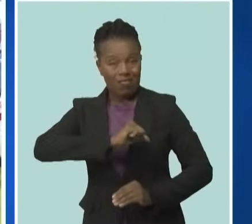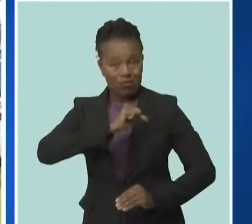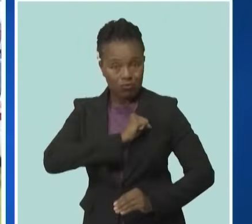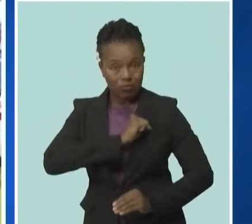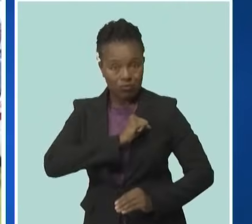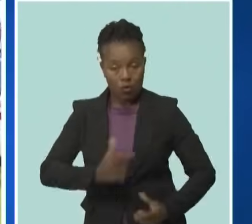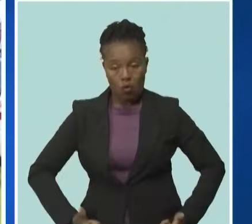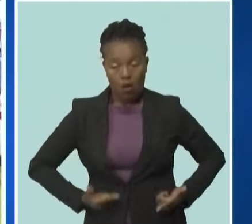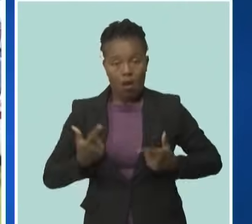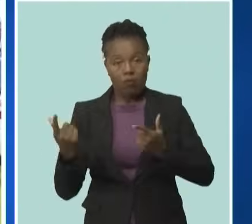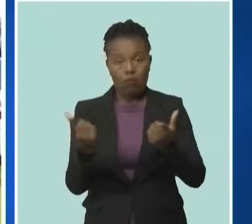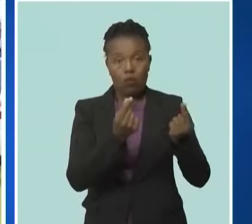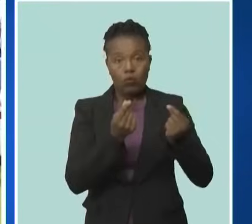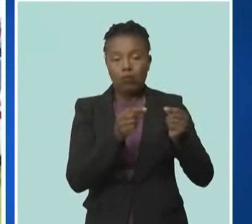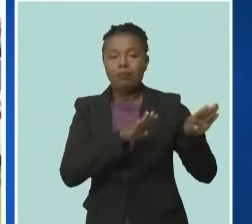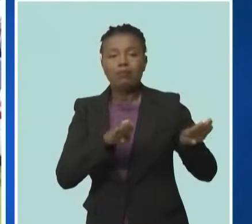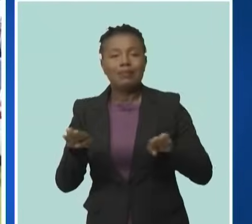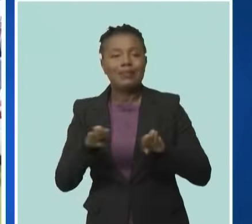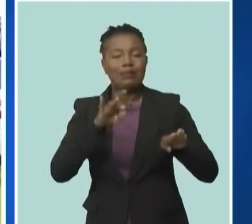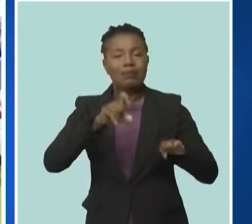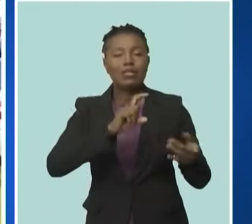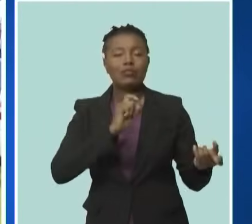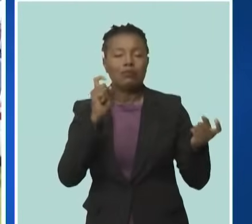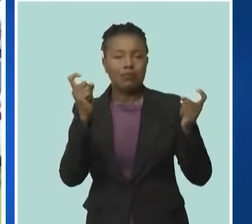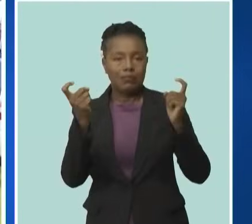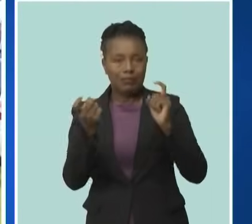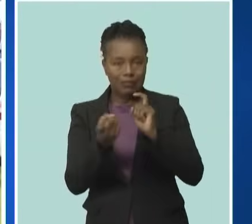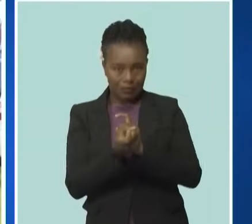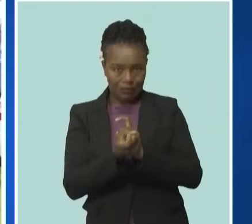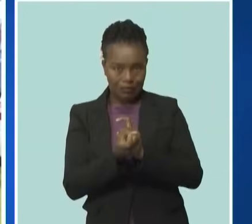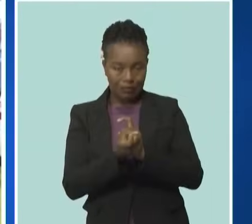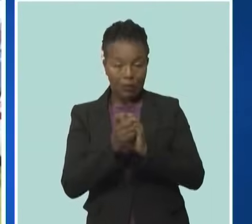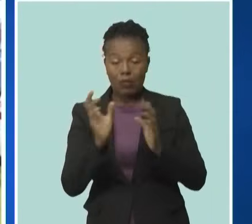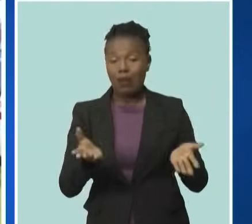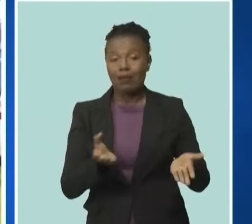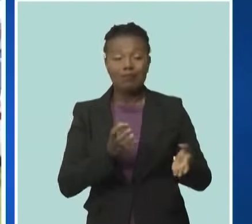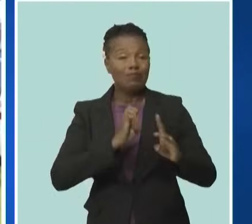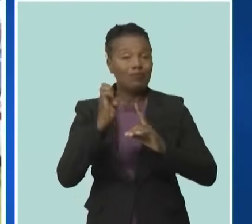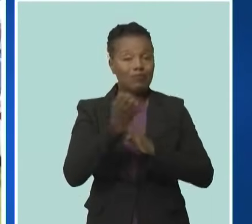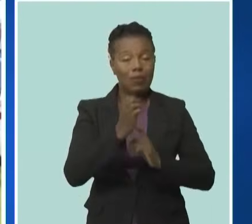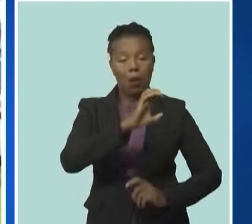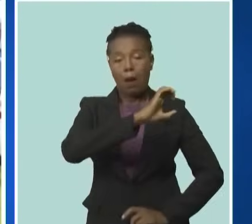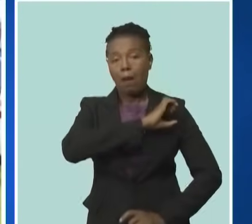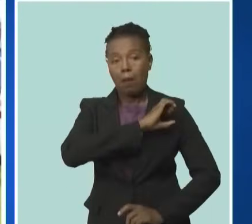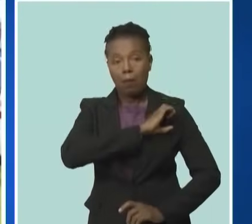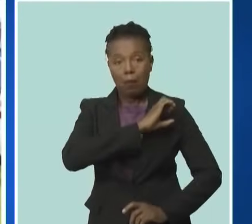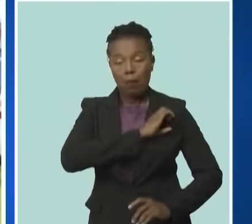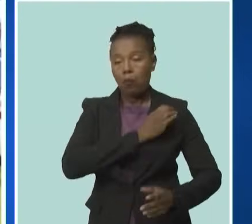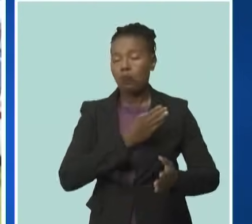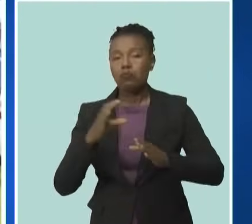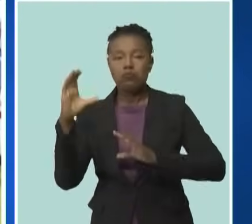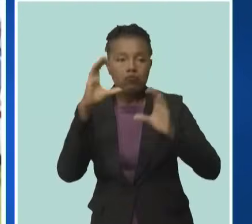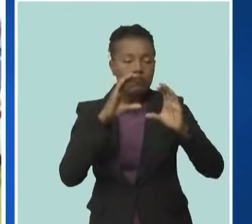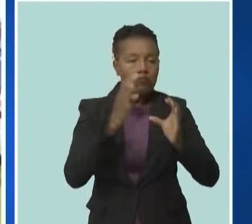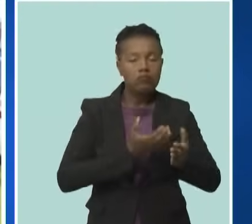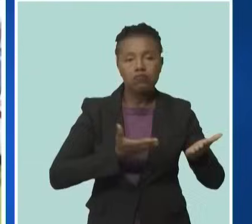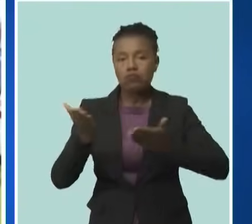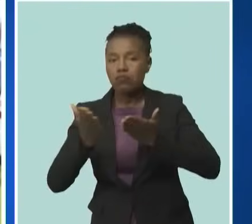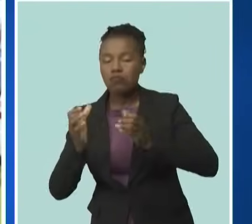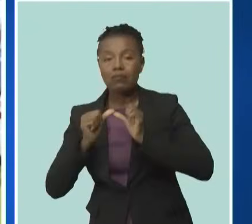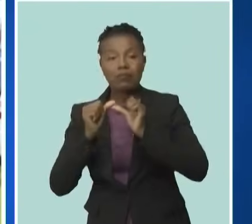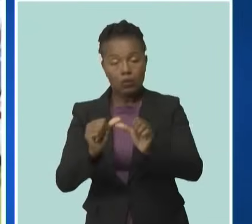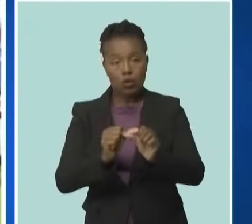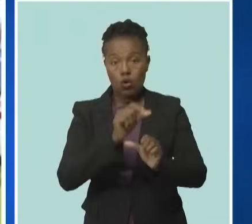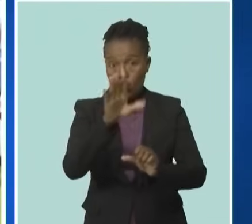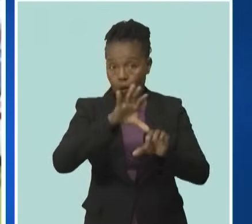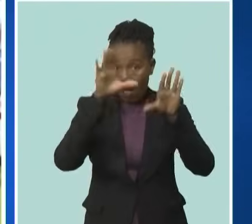behavior. You must embrace the structured environment of policing, accept responsibility for your